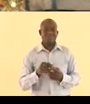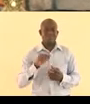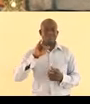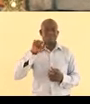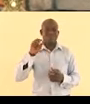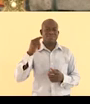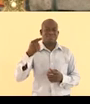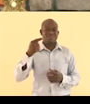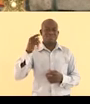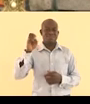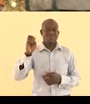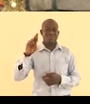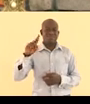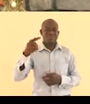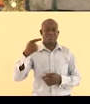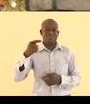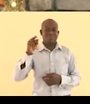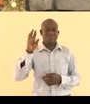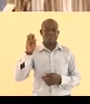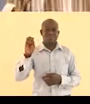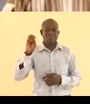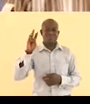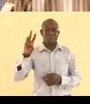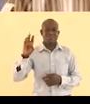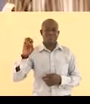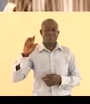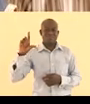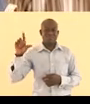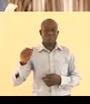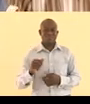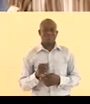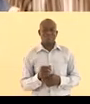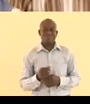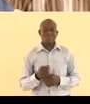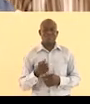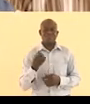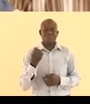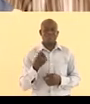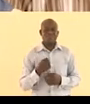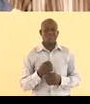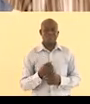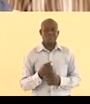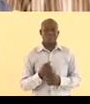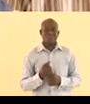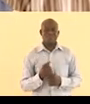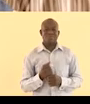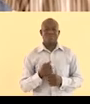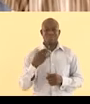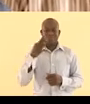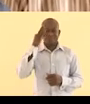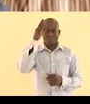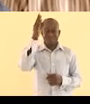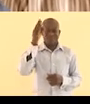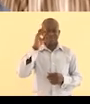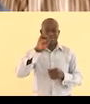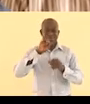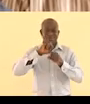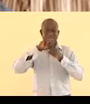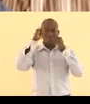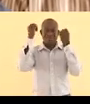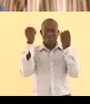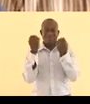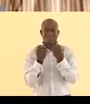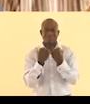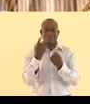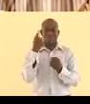George Orwell says what? The further a society drifts from the truth, the more it will hate those